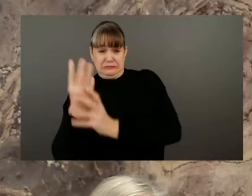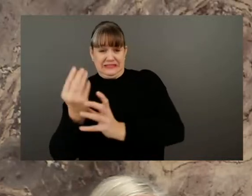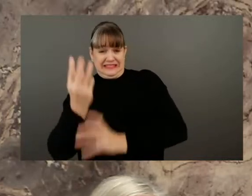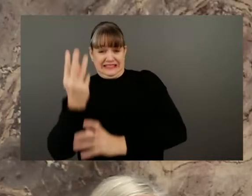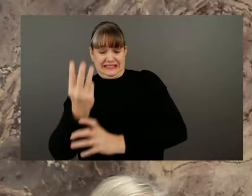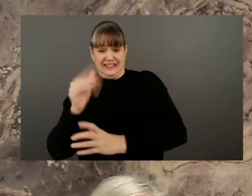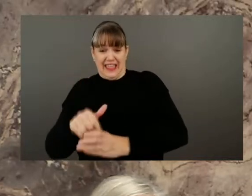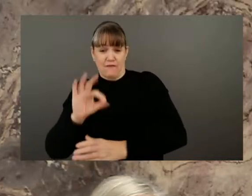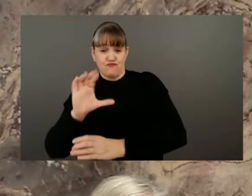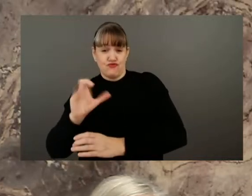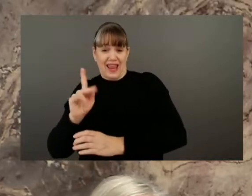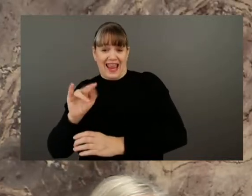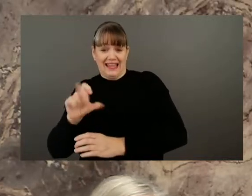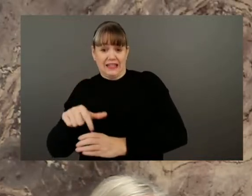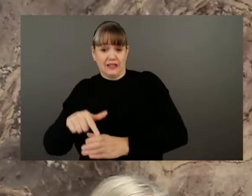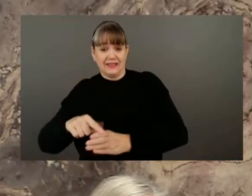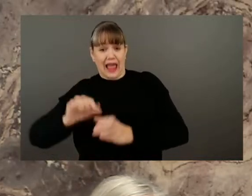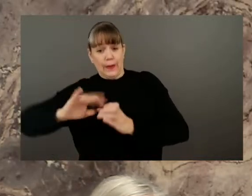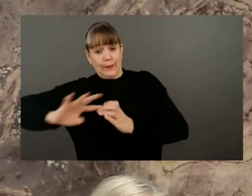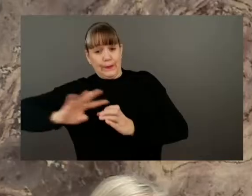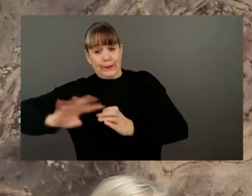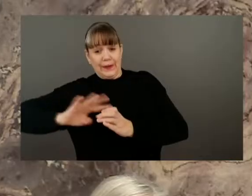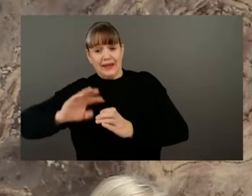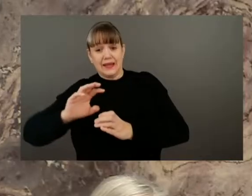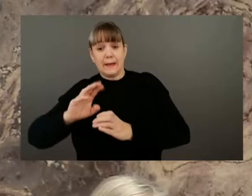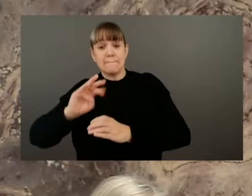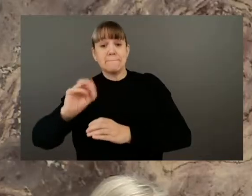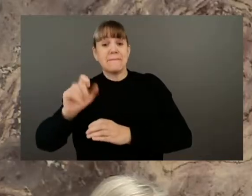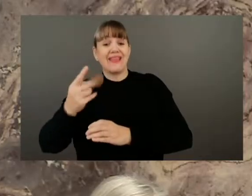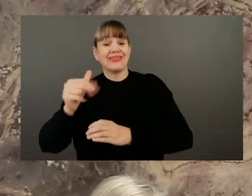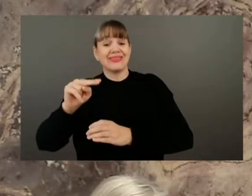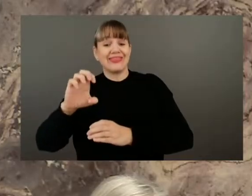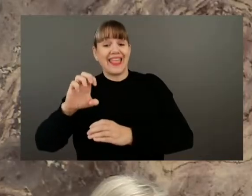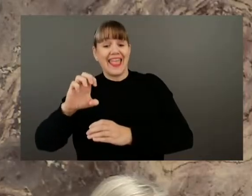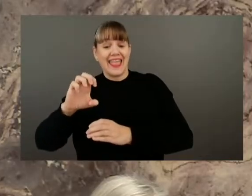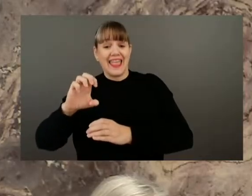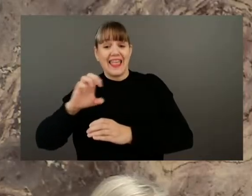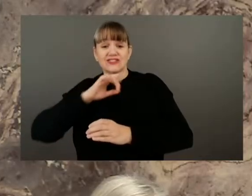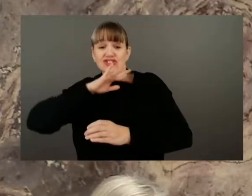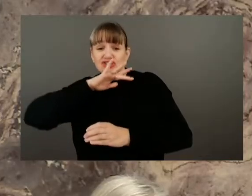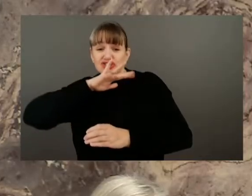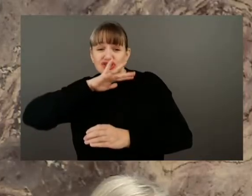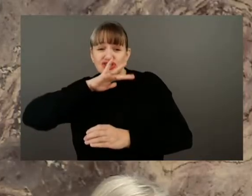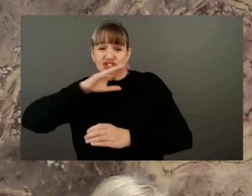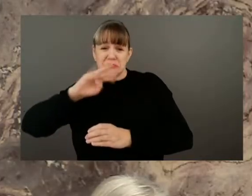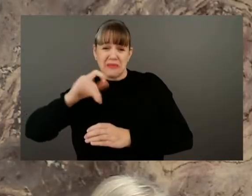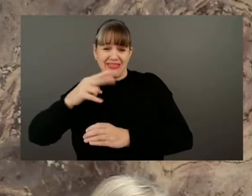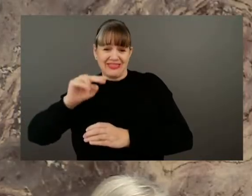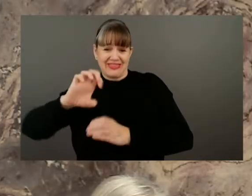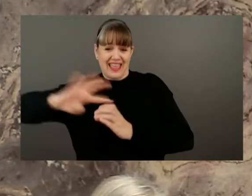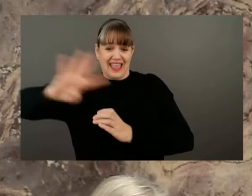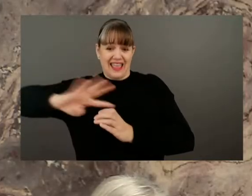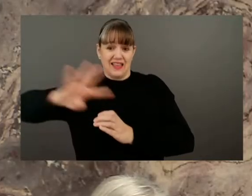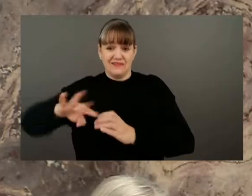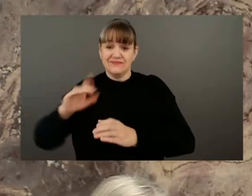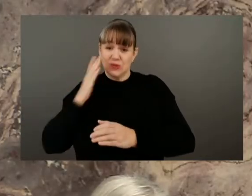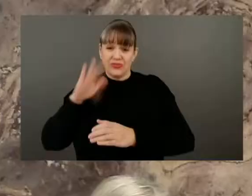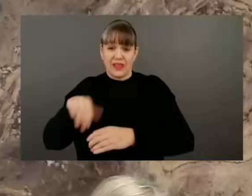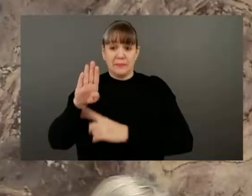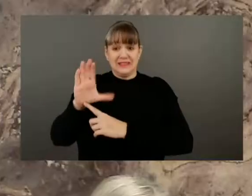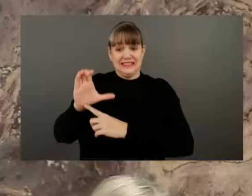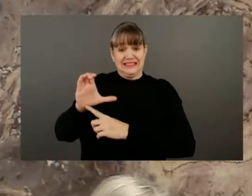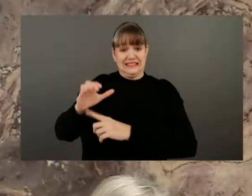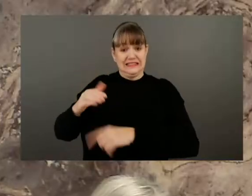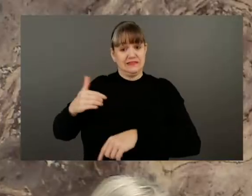is leading Canada, leading North America in reducing those emissions, a 51% reduction since 2015,